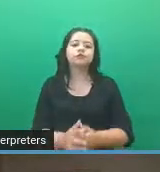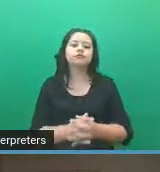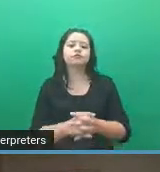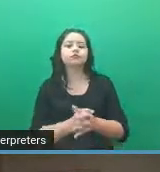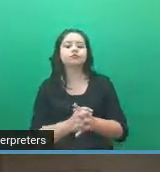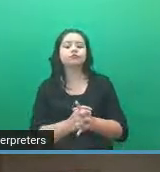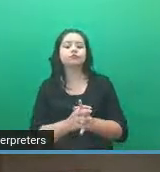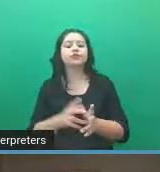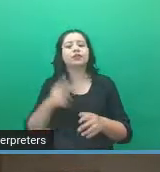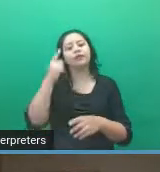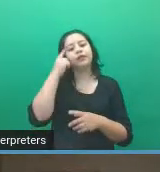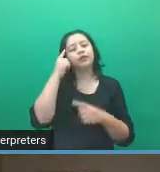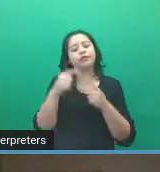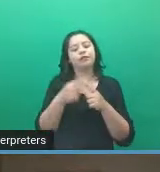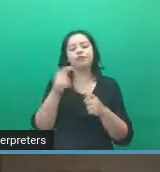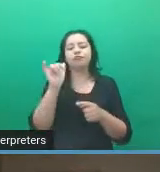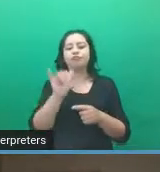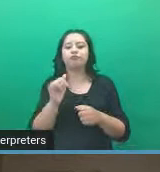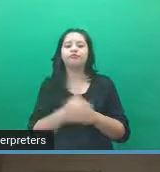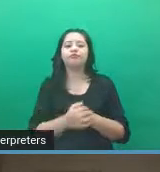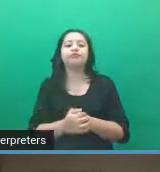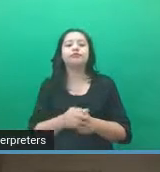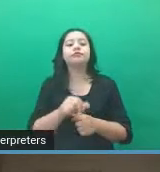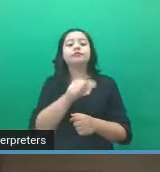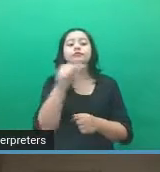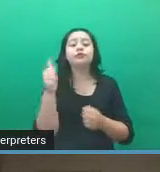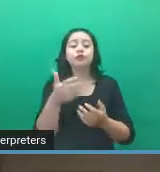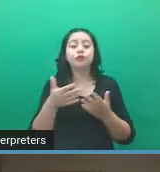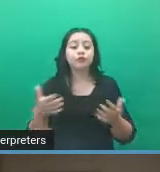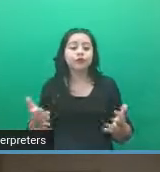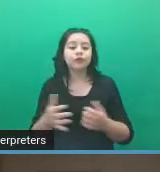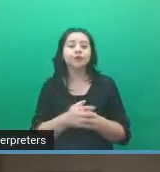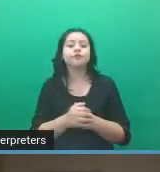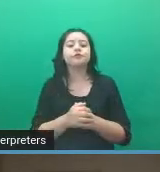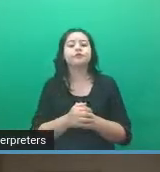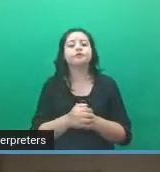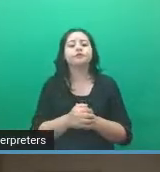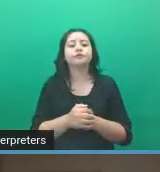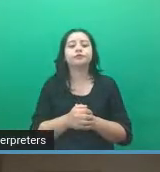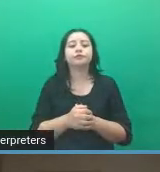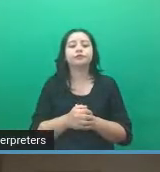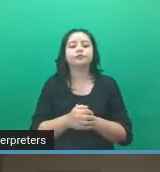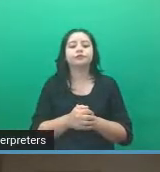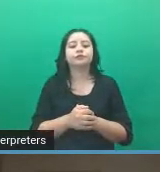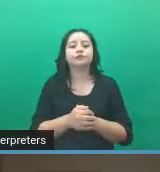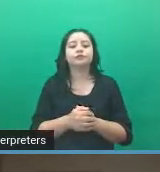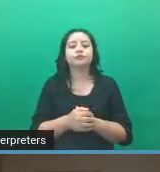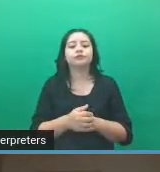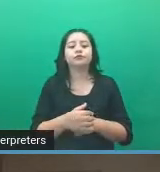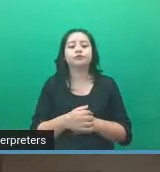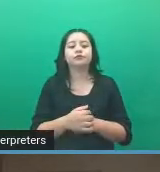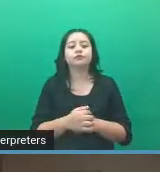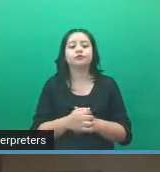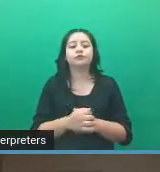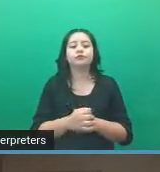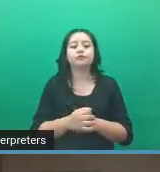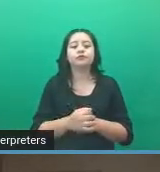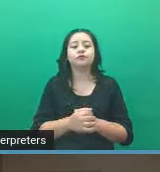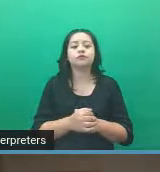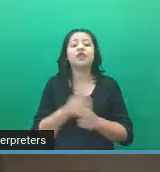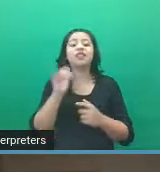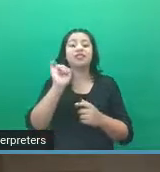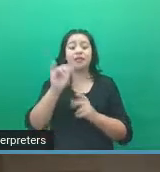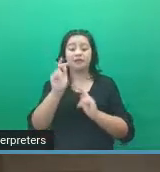of thinking about that in that way. Another thing, a thing about whiteboards are the collaboration